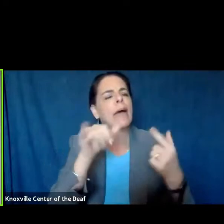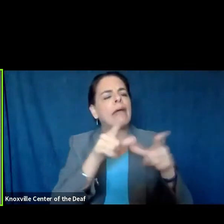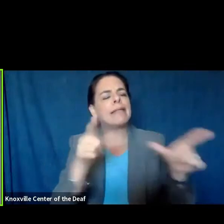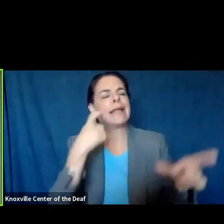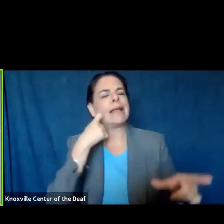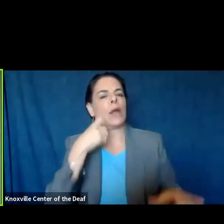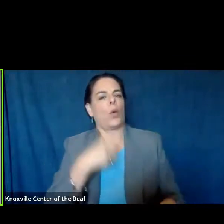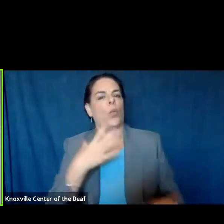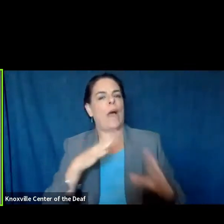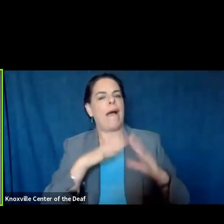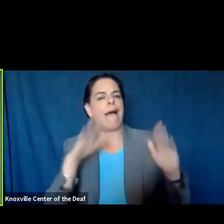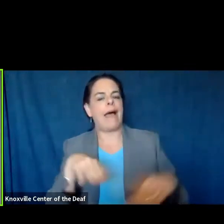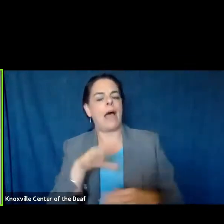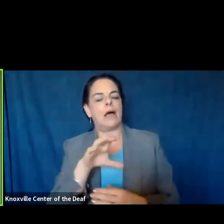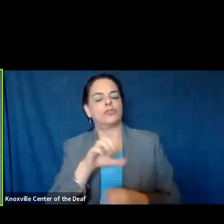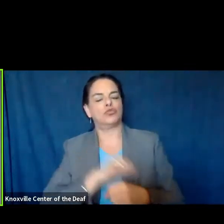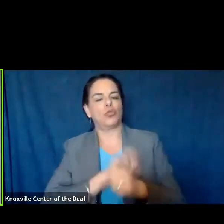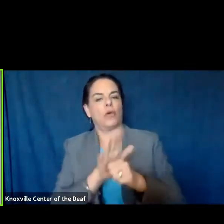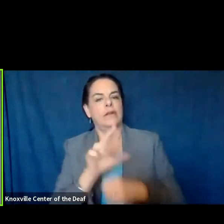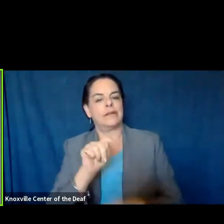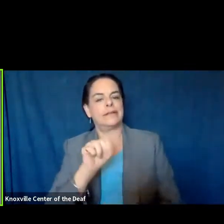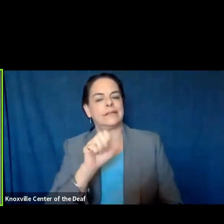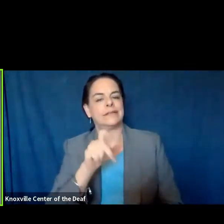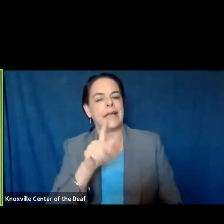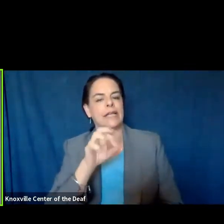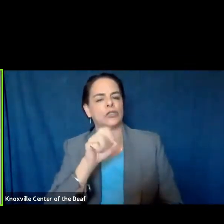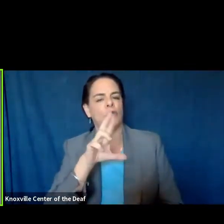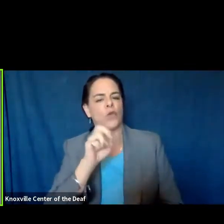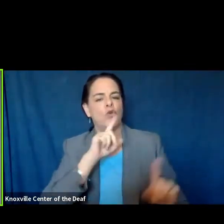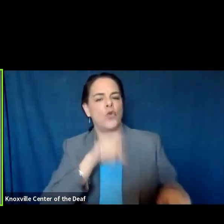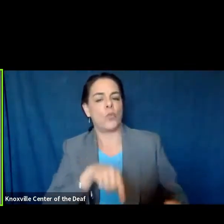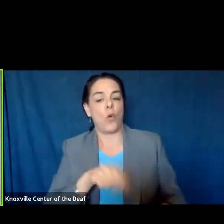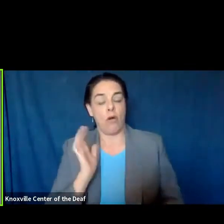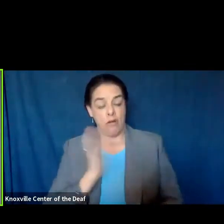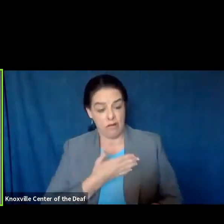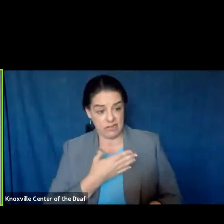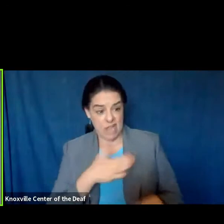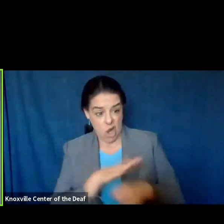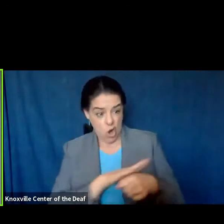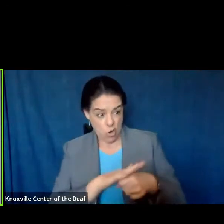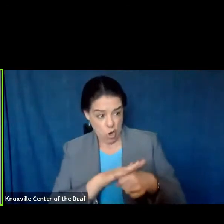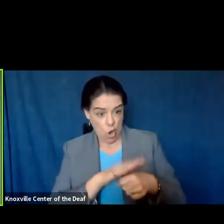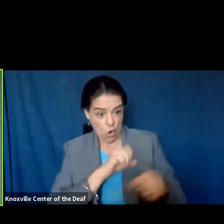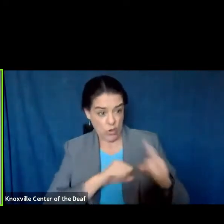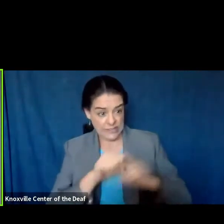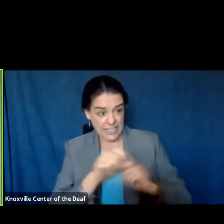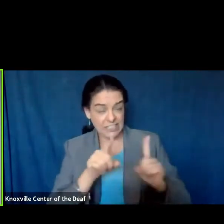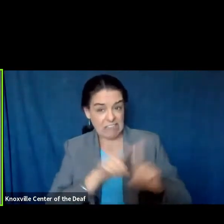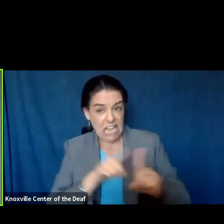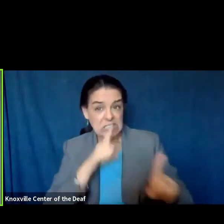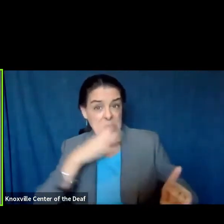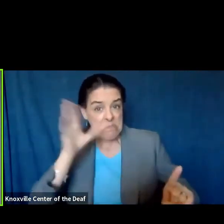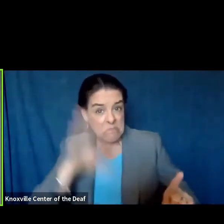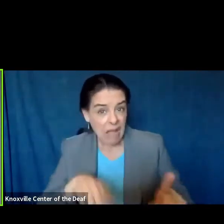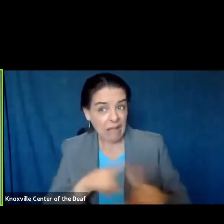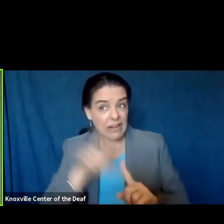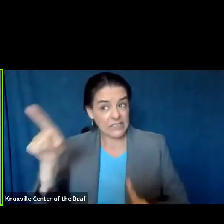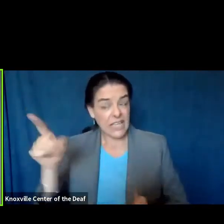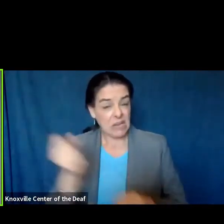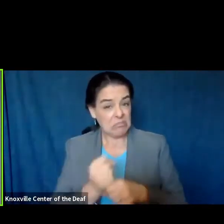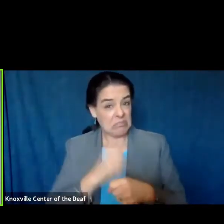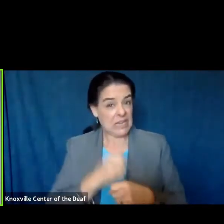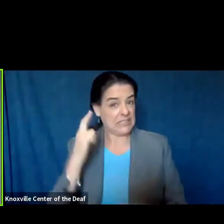House Coronavirus Task Force report? Is our local situation as dire as they make it out to be? Yeah, it's very